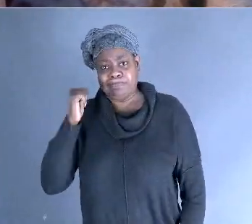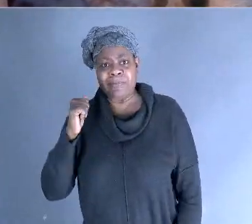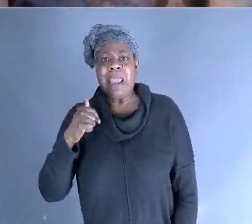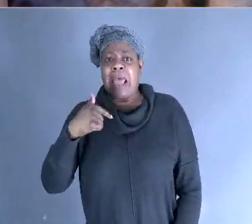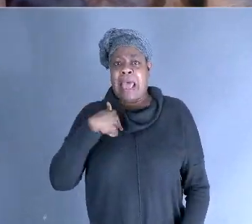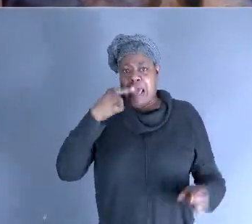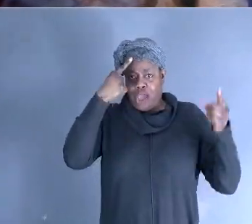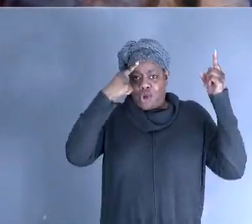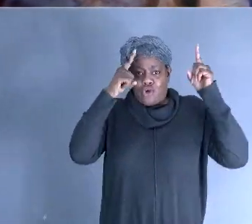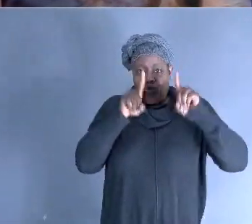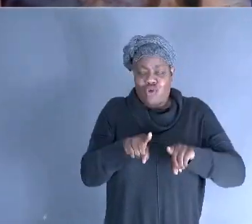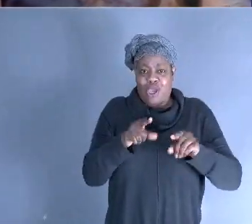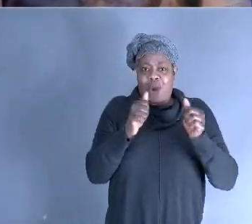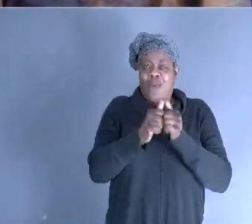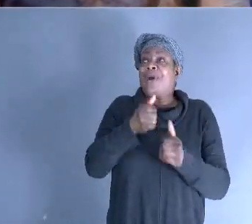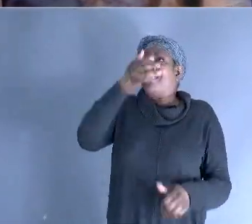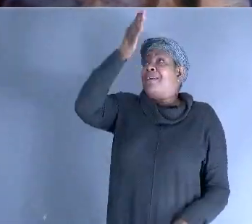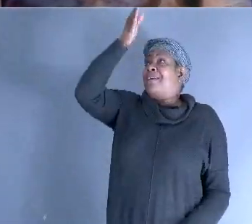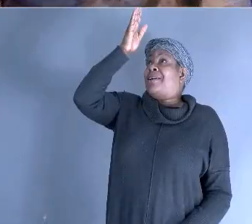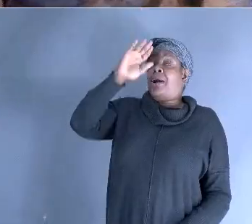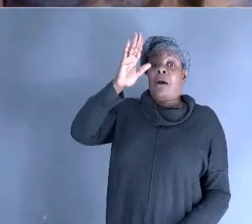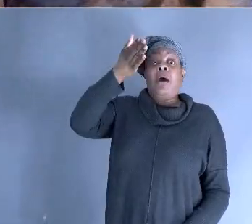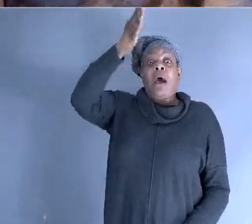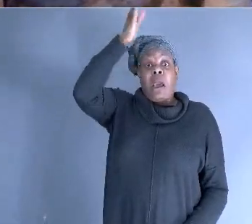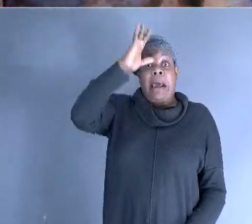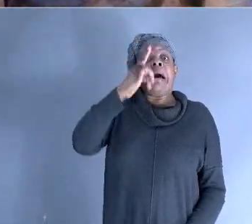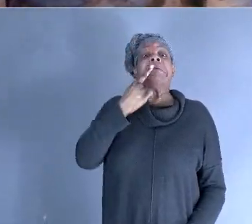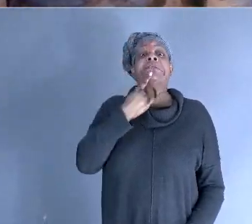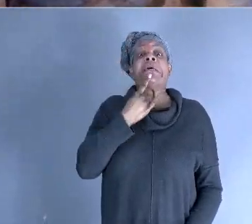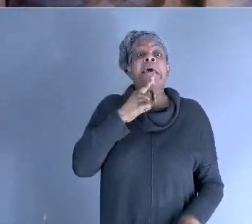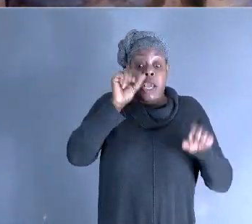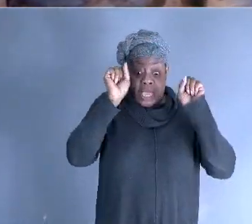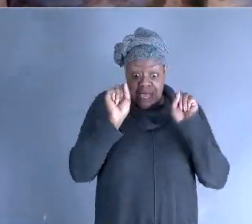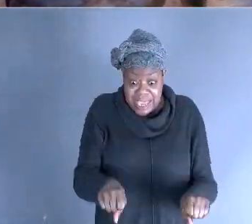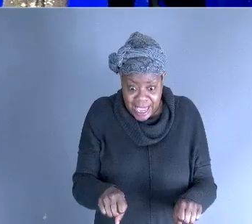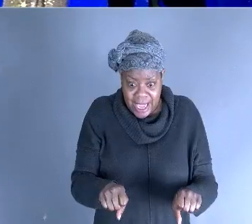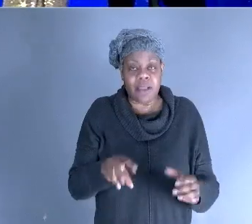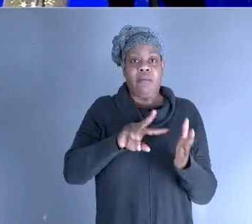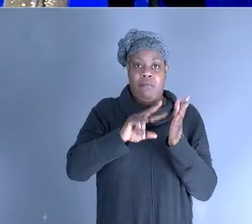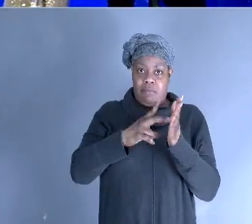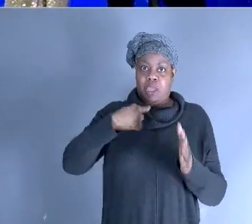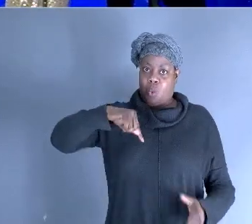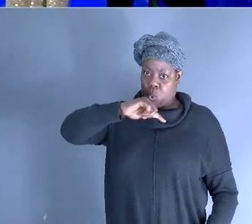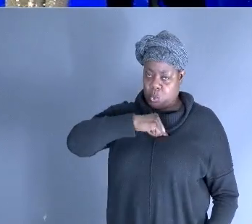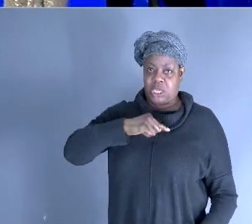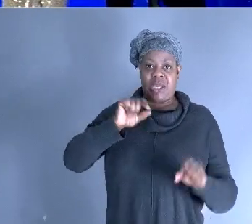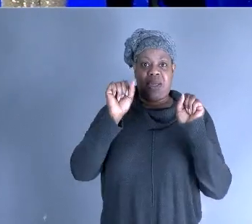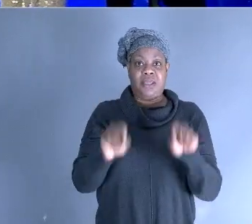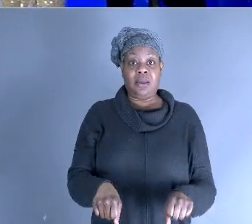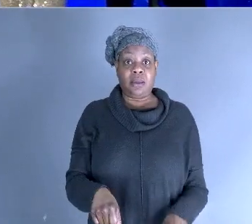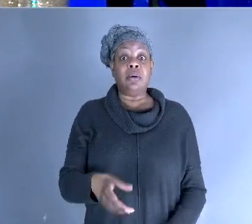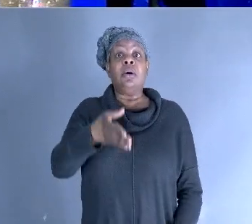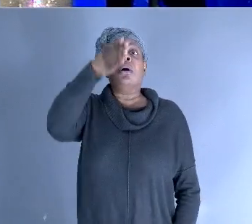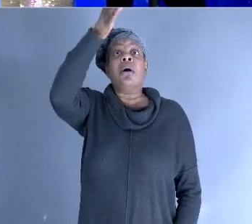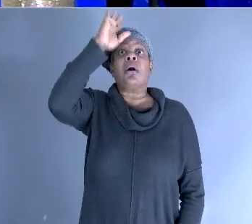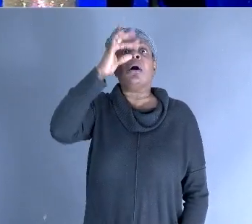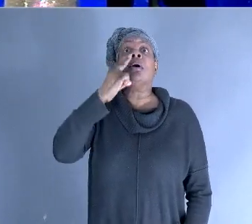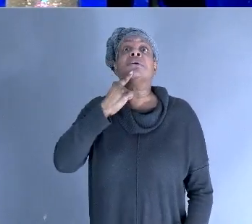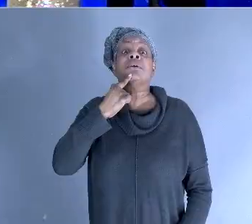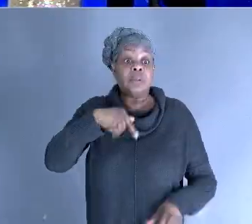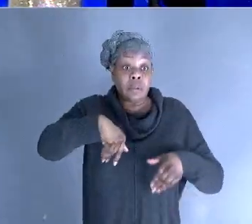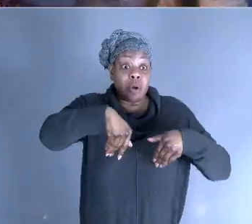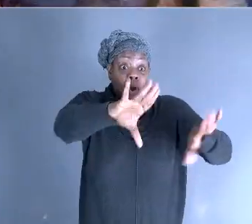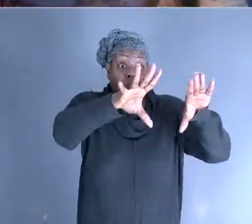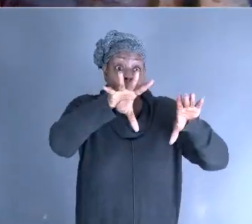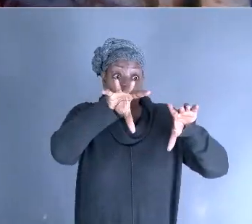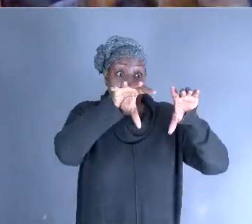Lord has said. And if God said that we can do it, then we can do it. If God said that we can take the territory, we can take it to